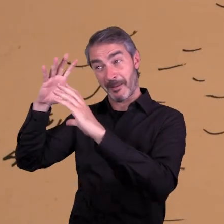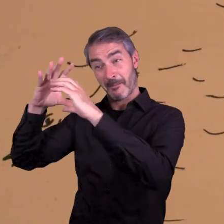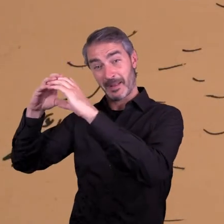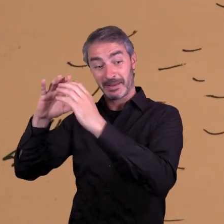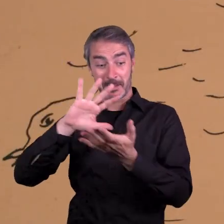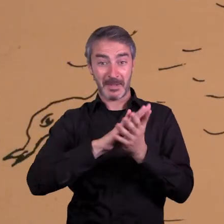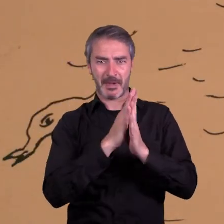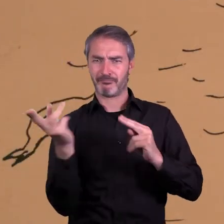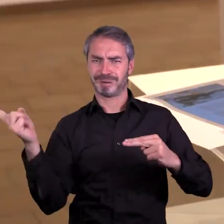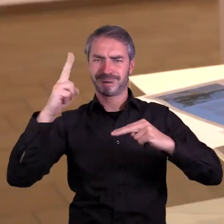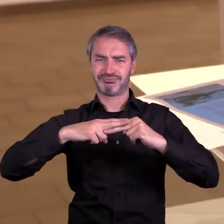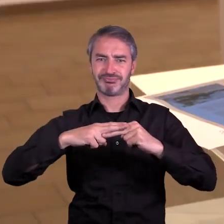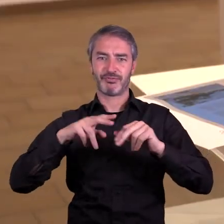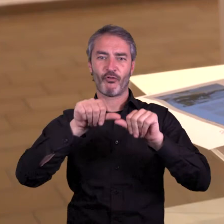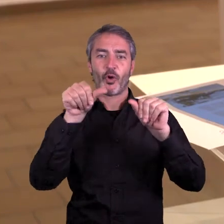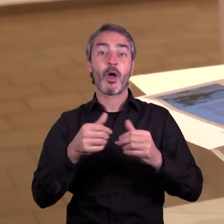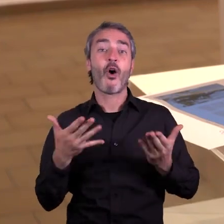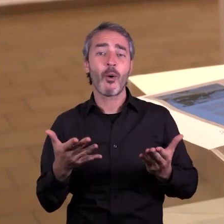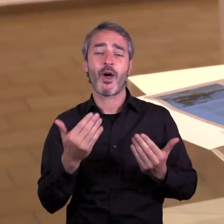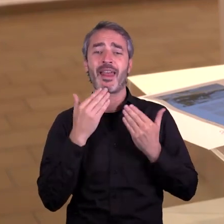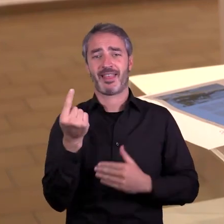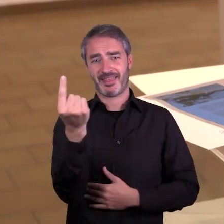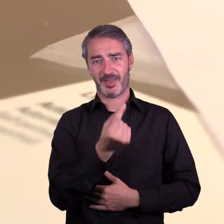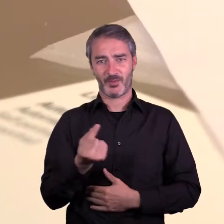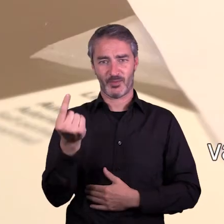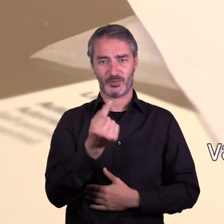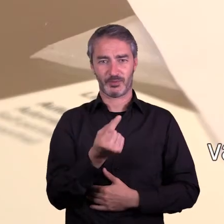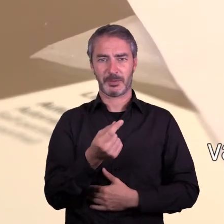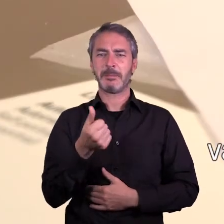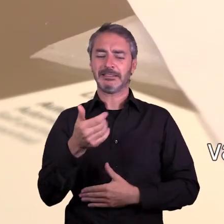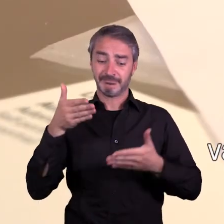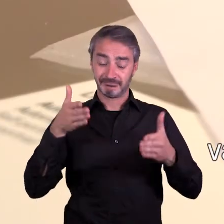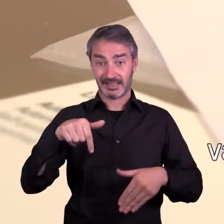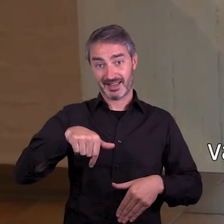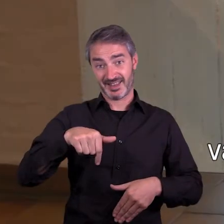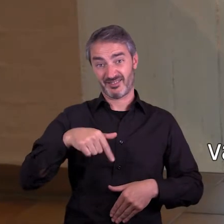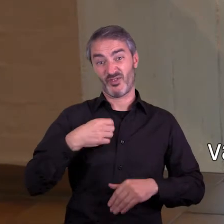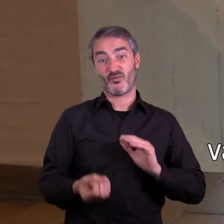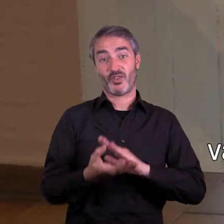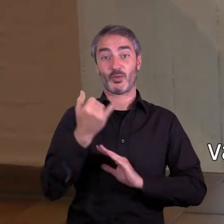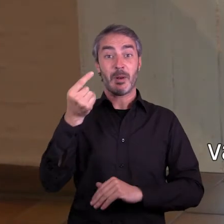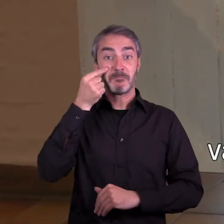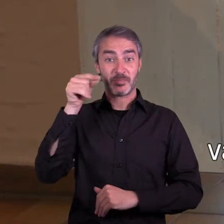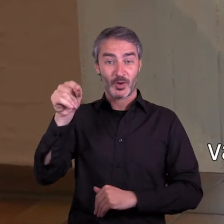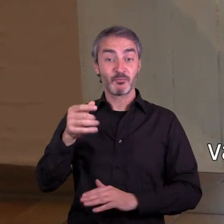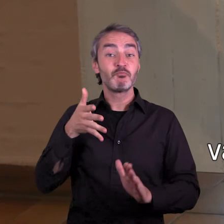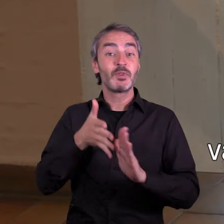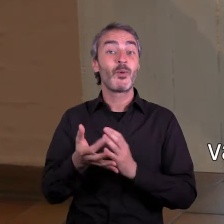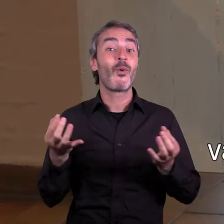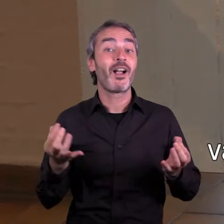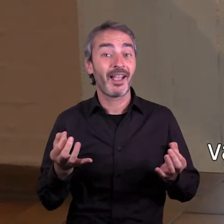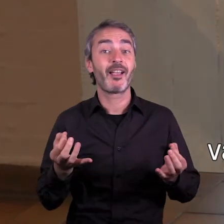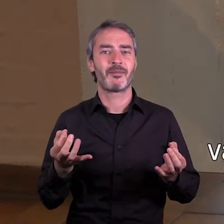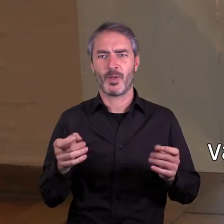hands through drawing. And especially here at the Jean Miró Foundation, where we have this incredible artist who also drew